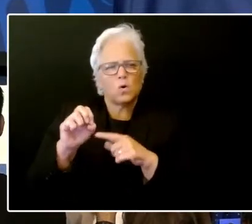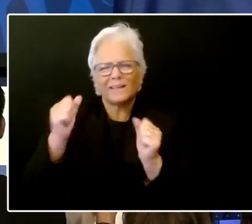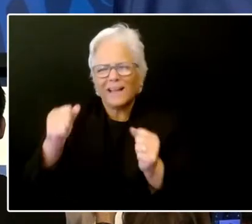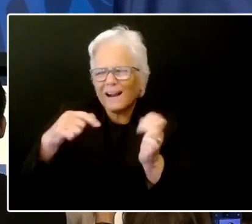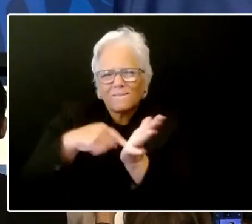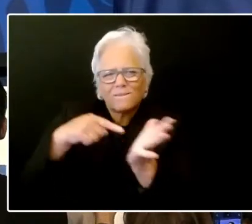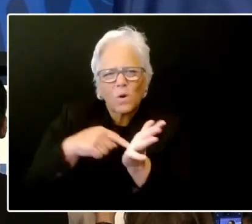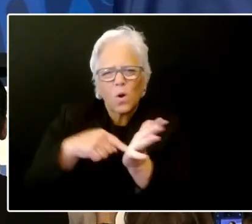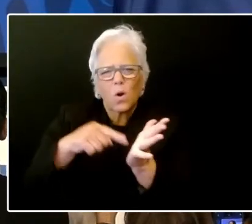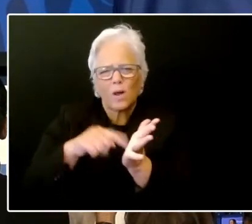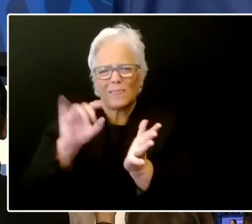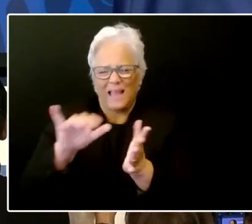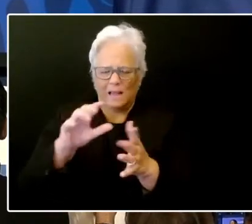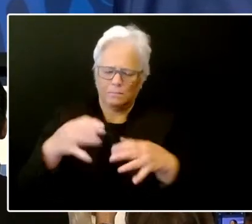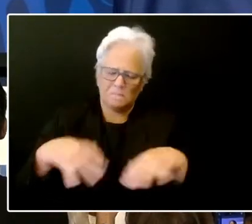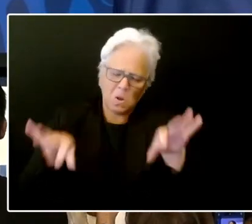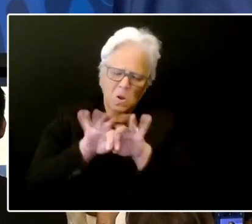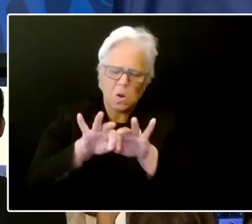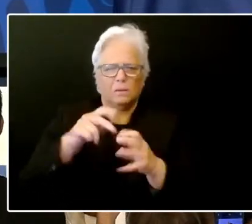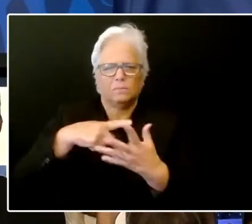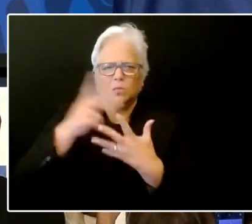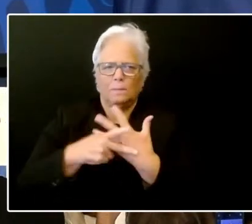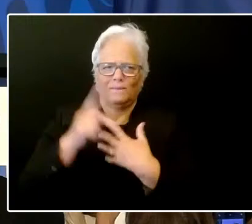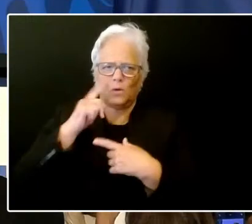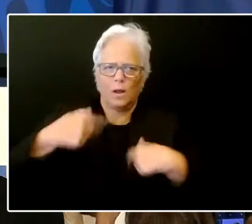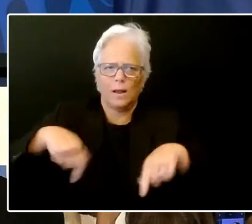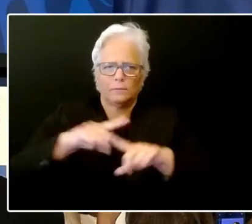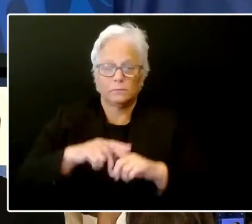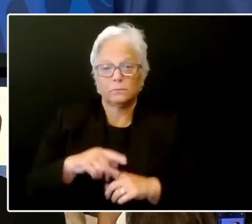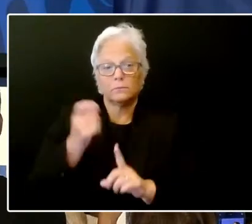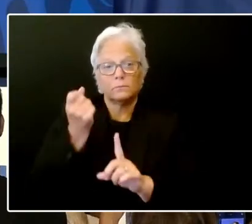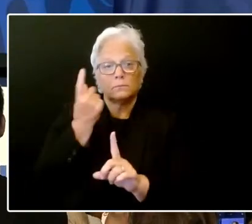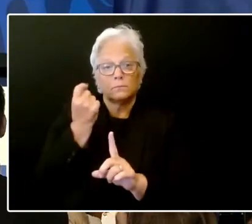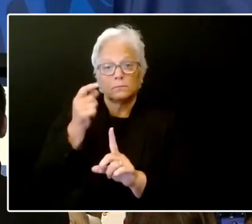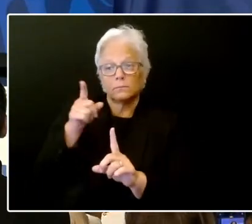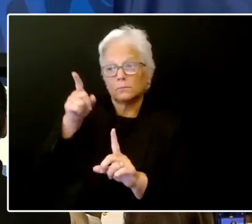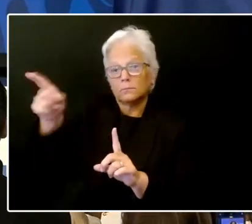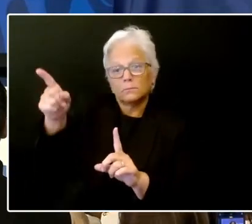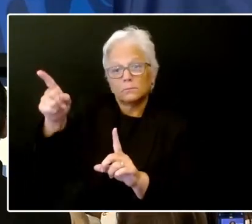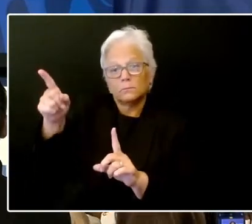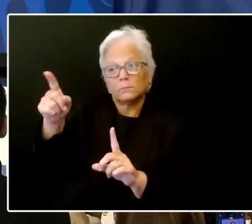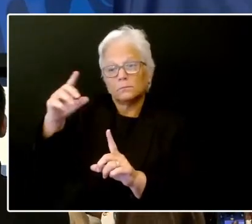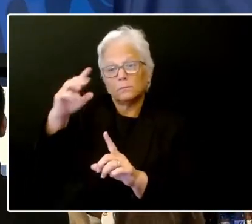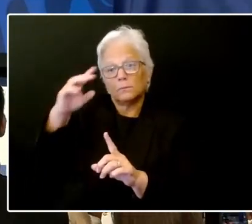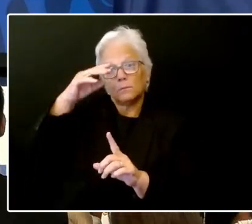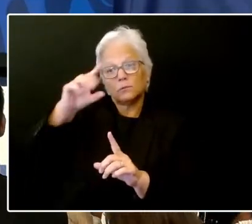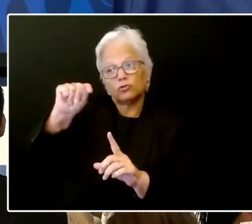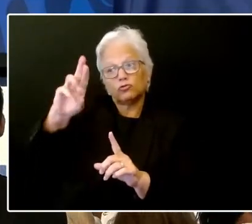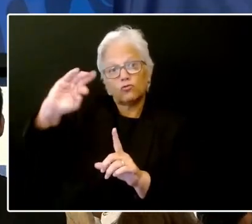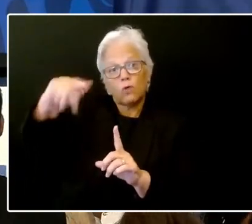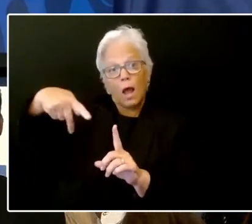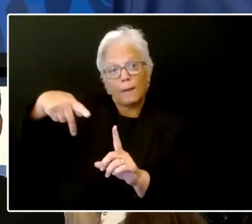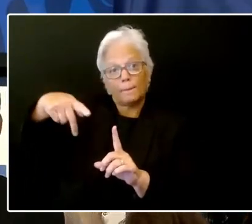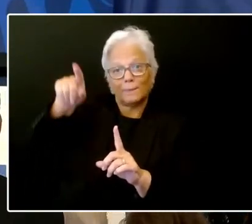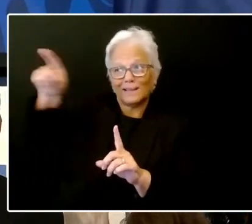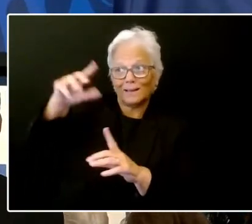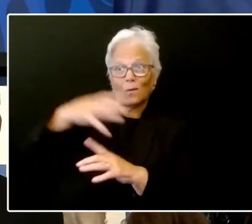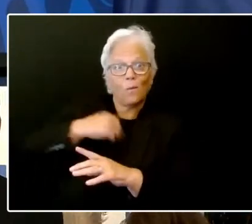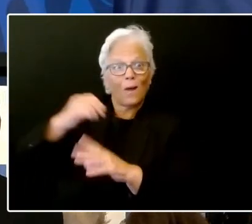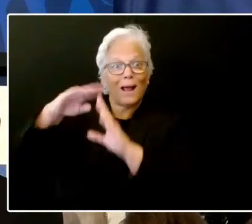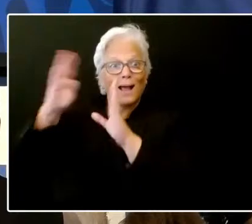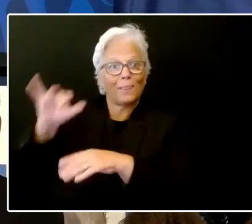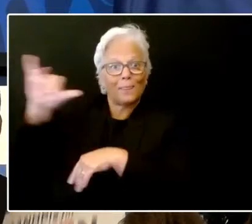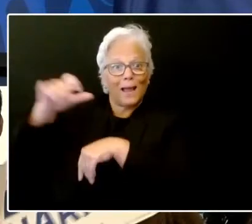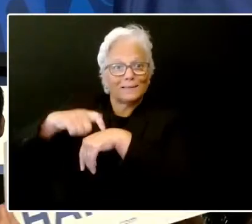the Affordable Care Act and tried to take health care from millions of Americans with pre-existing conditions. Remember